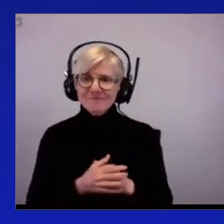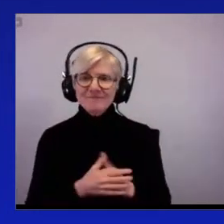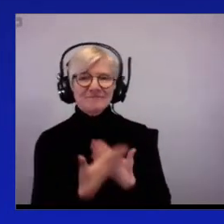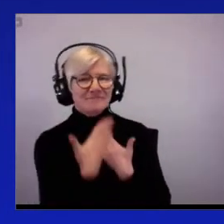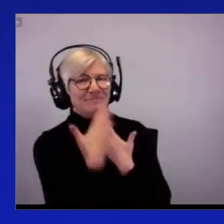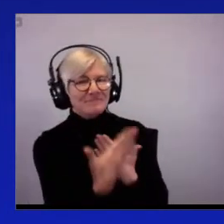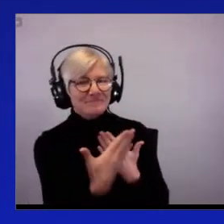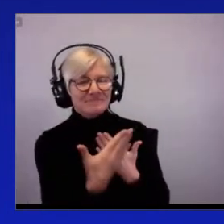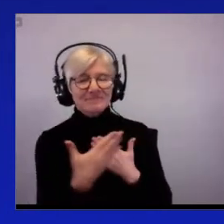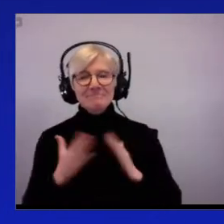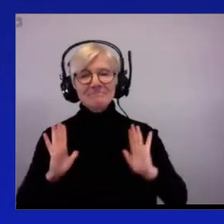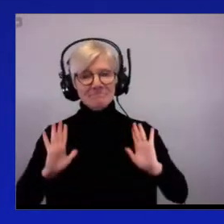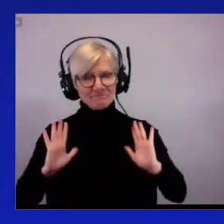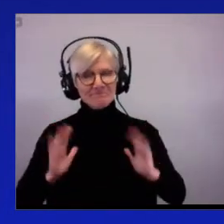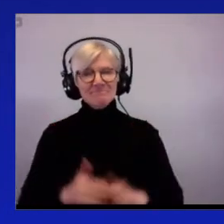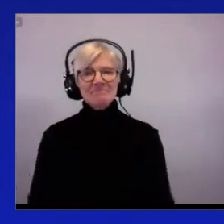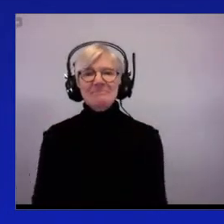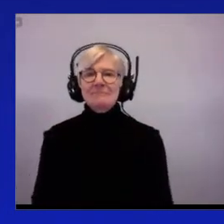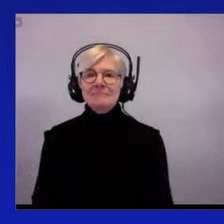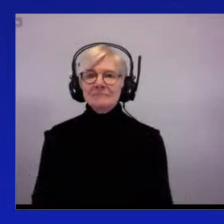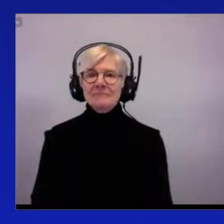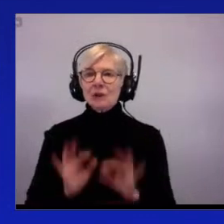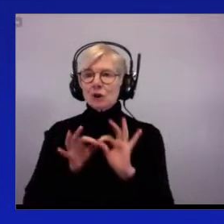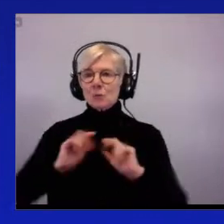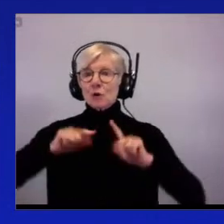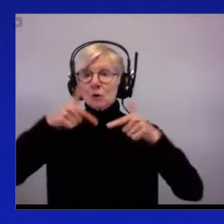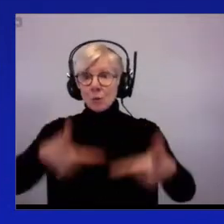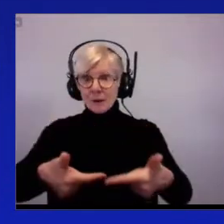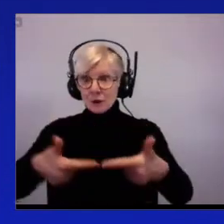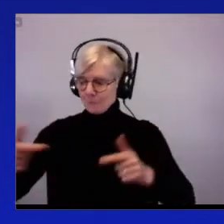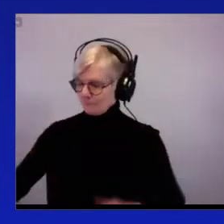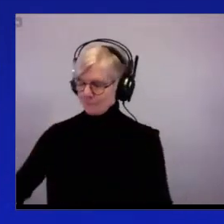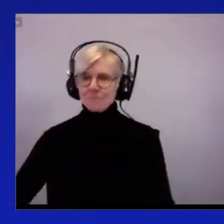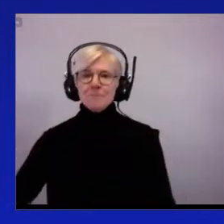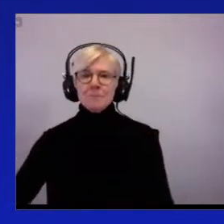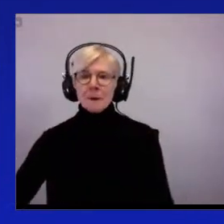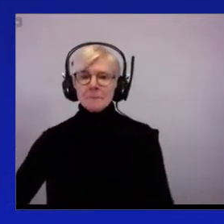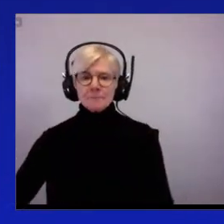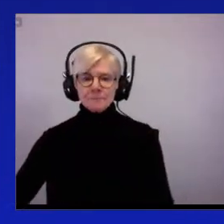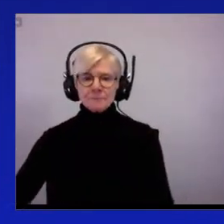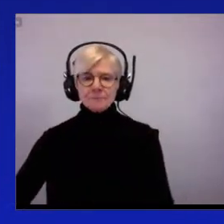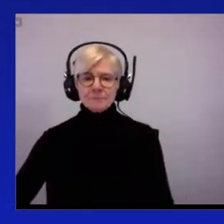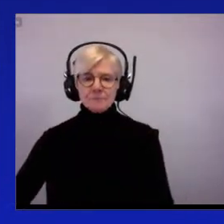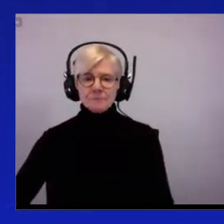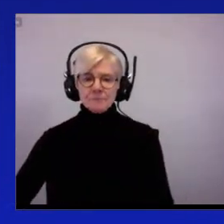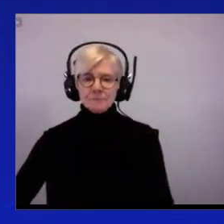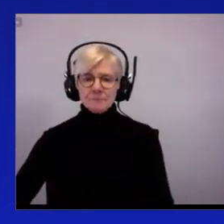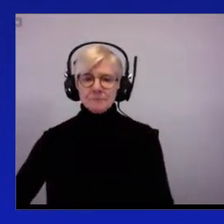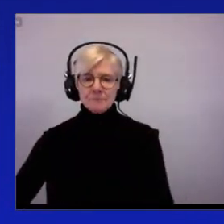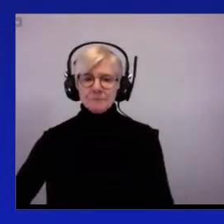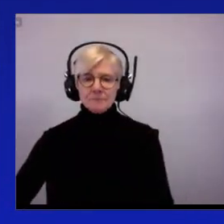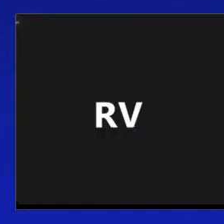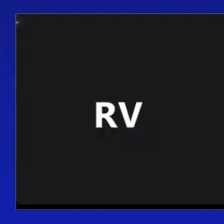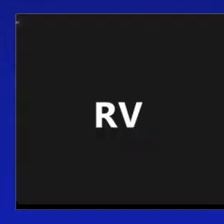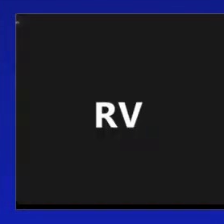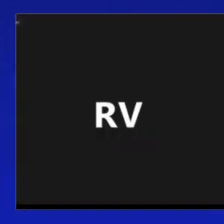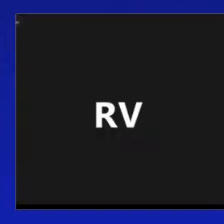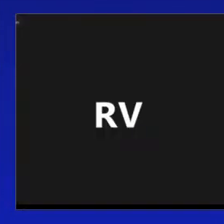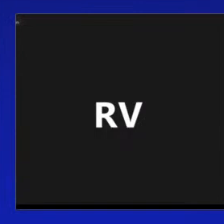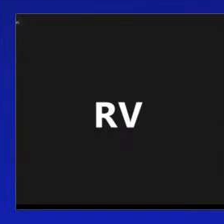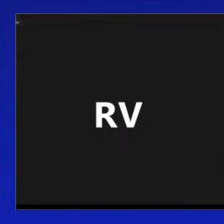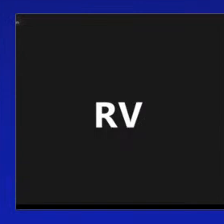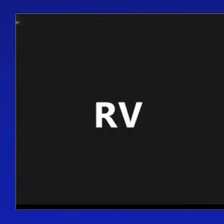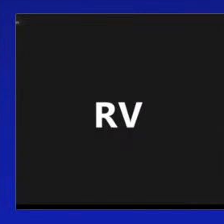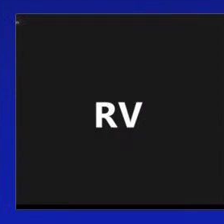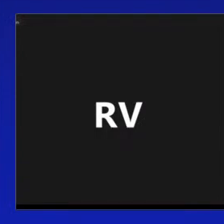Thank you. I'll leave it at that. Thank you very much. Thank you, Councillor. Councillor El-Shantiri, I believe, is on the call.